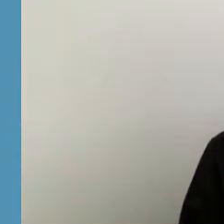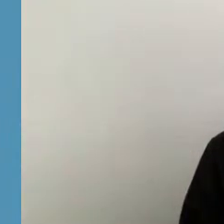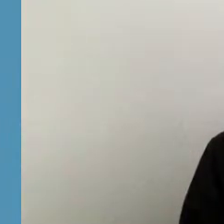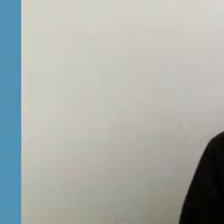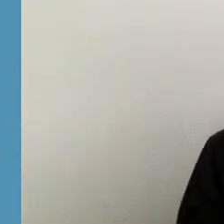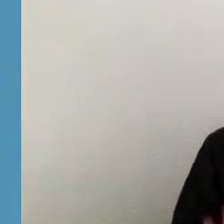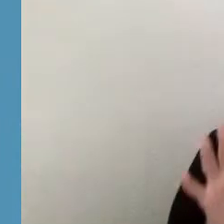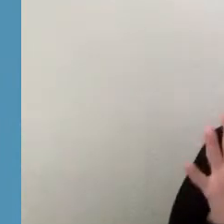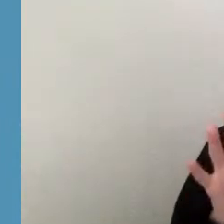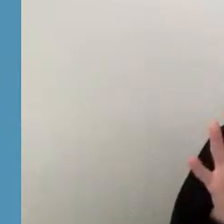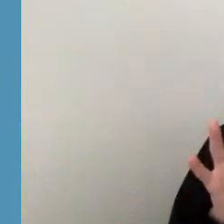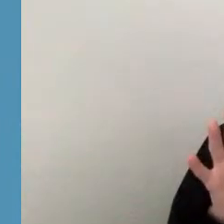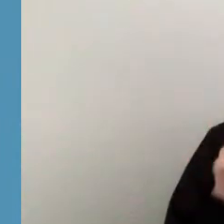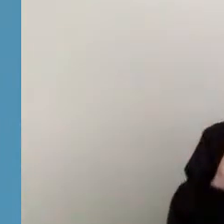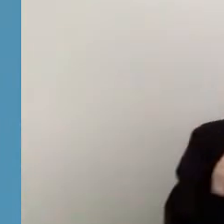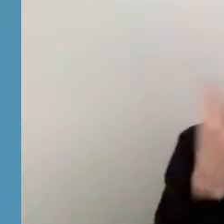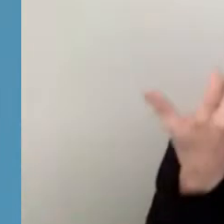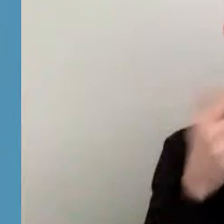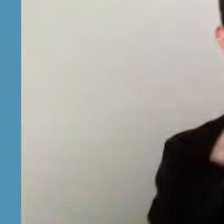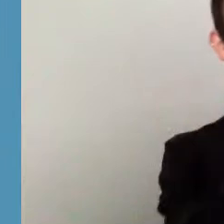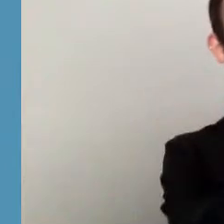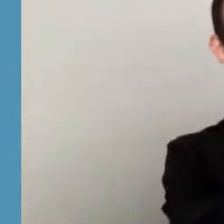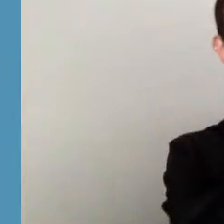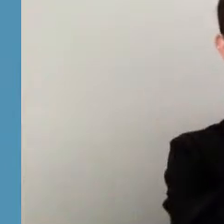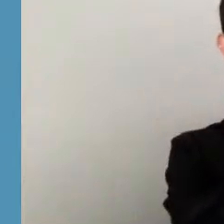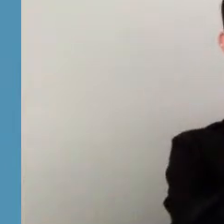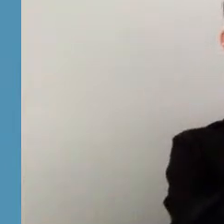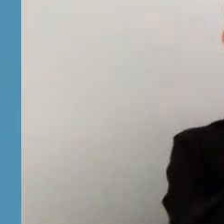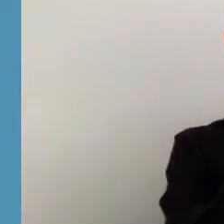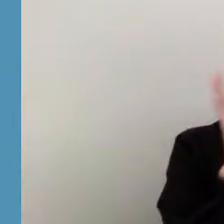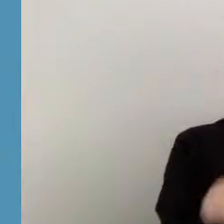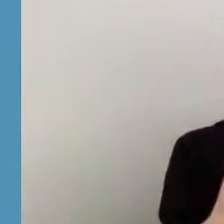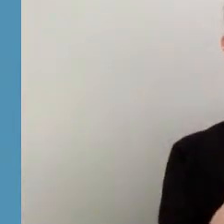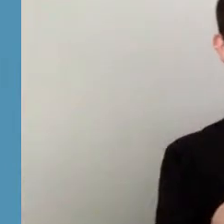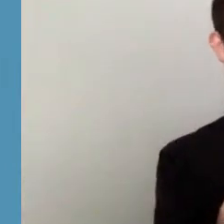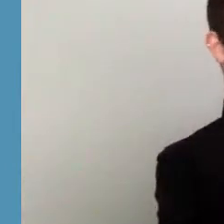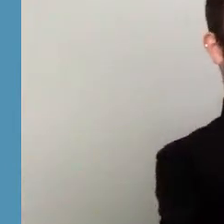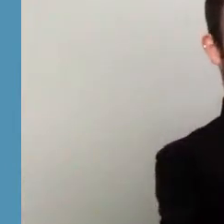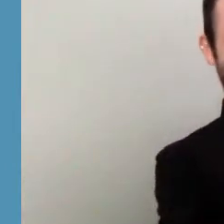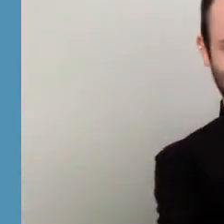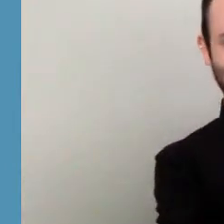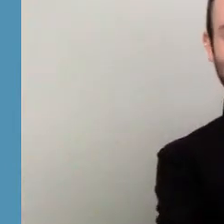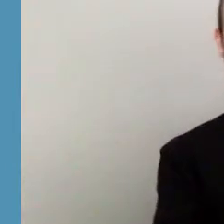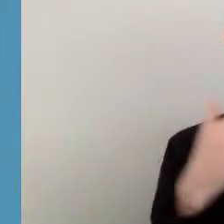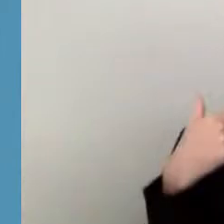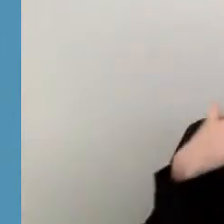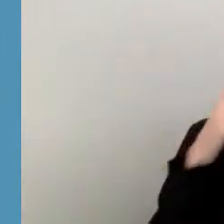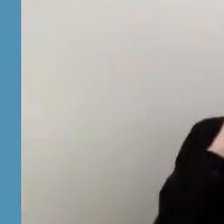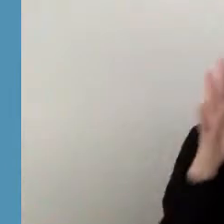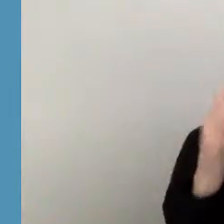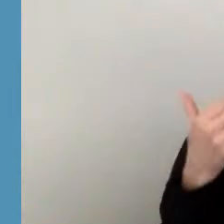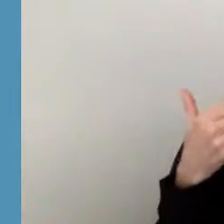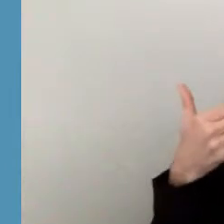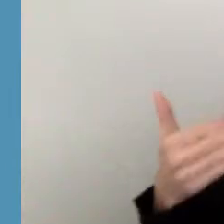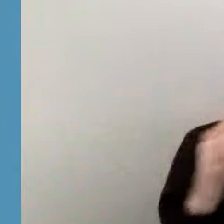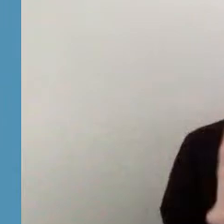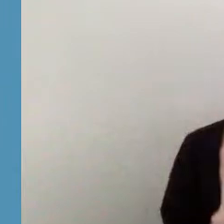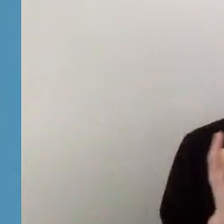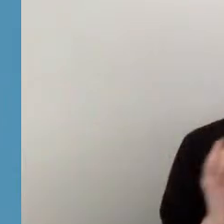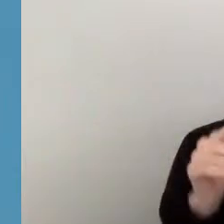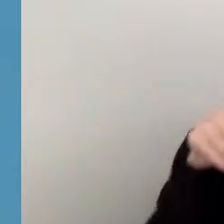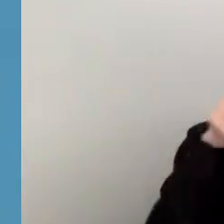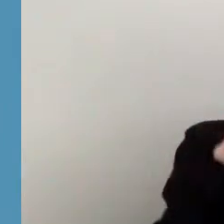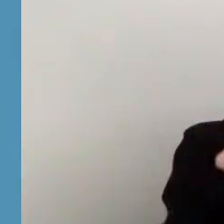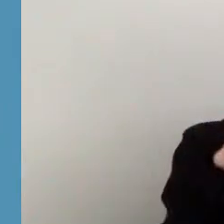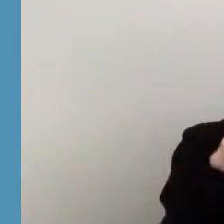And while Corey does that technical machination, what we're about to see is a video that demonstrates a screen reader,